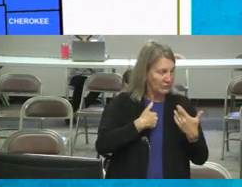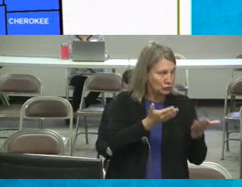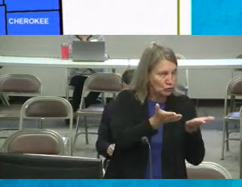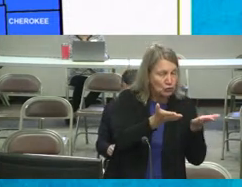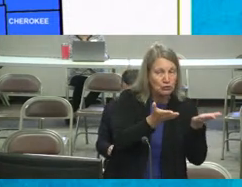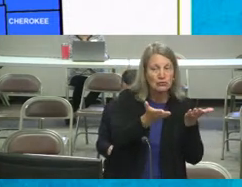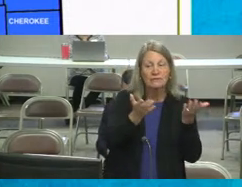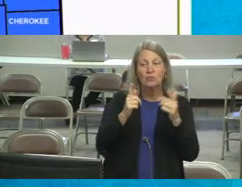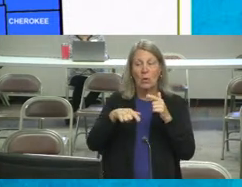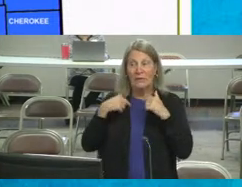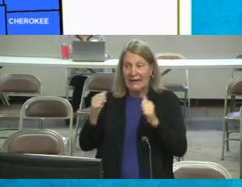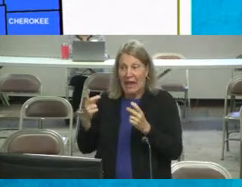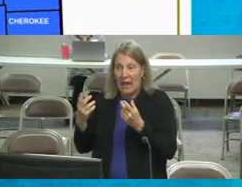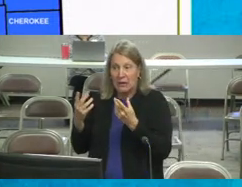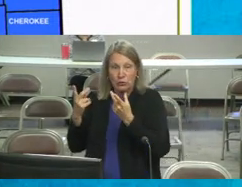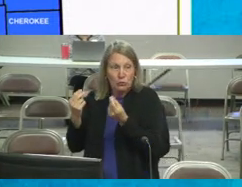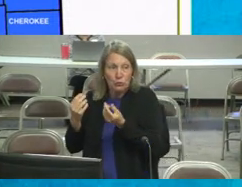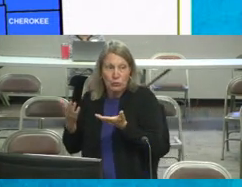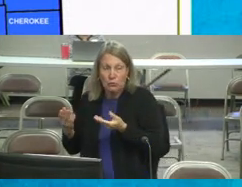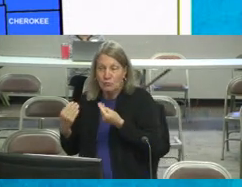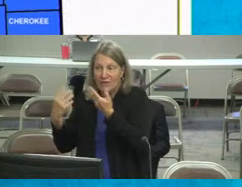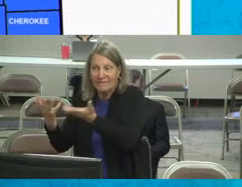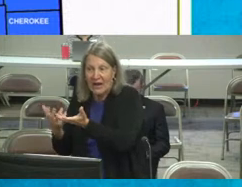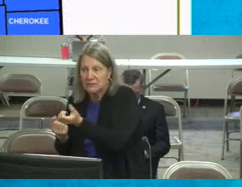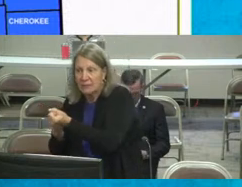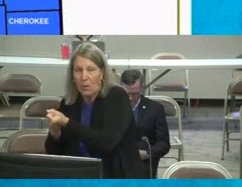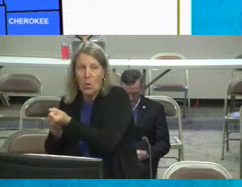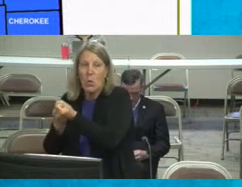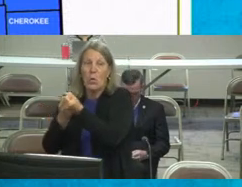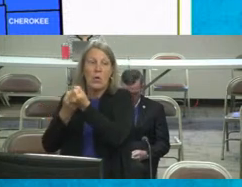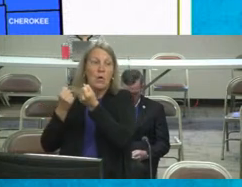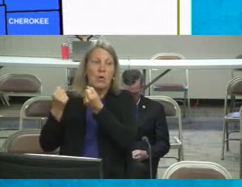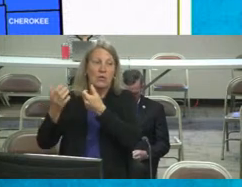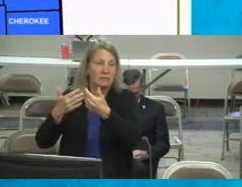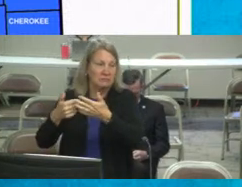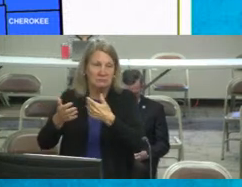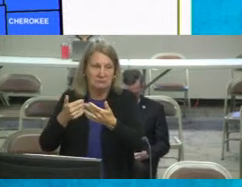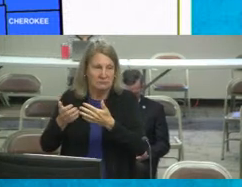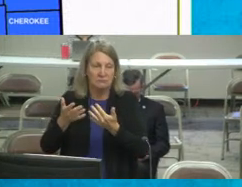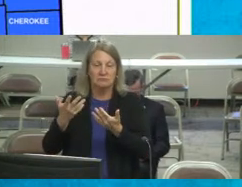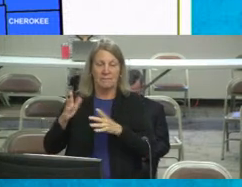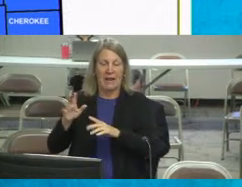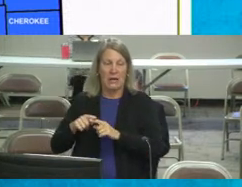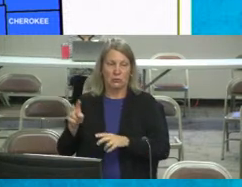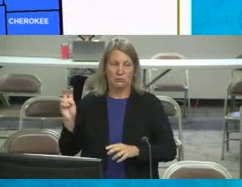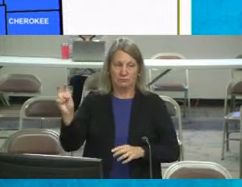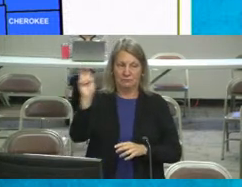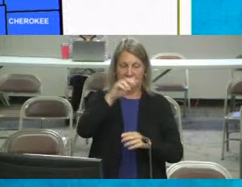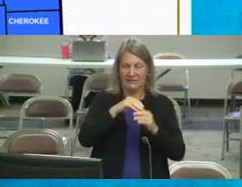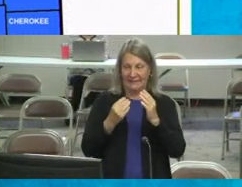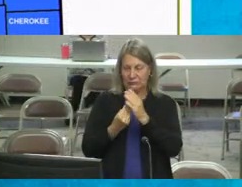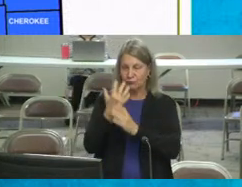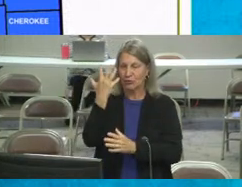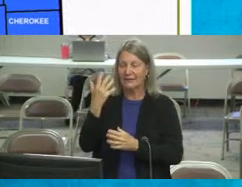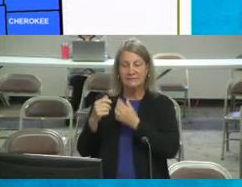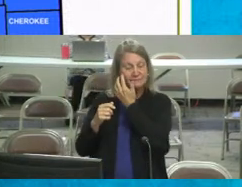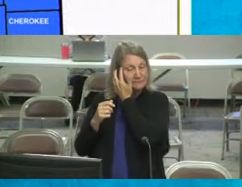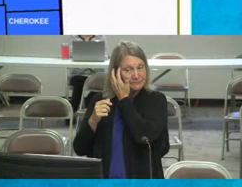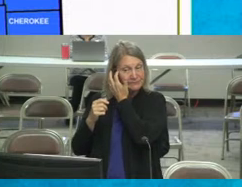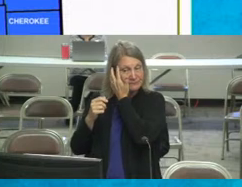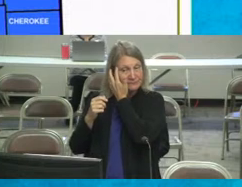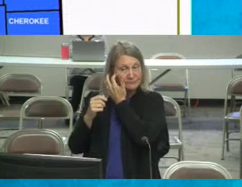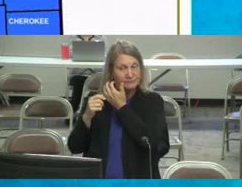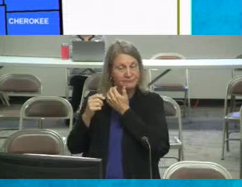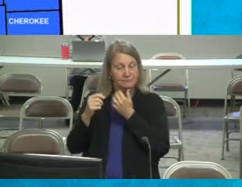present and talk about all of the programs that we offer the supports that we can provide and so